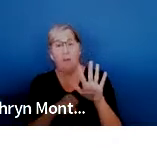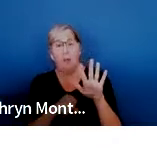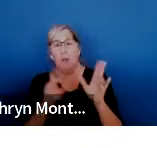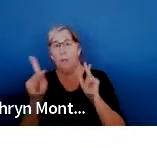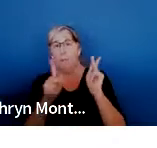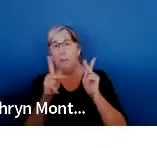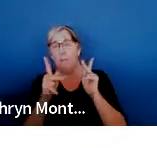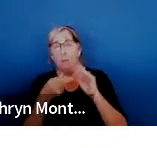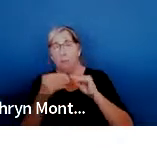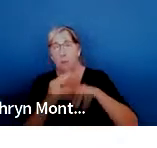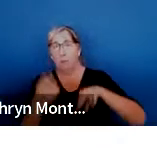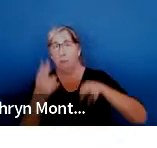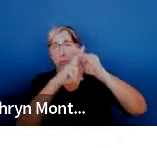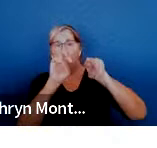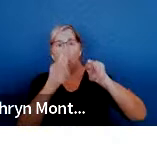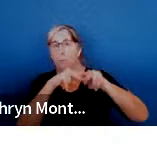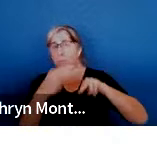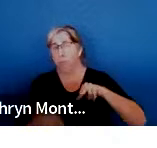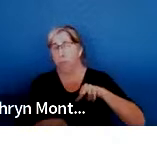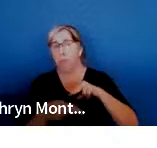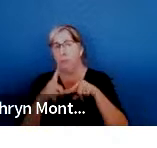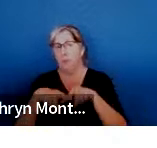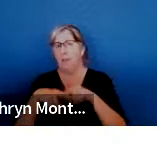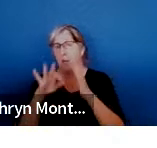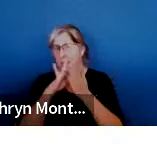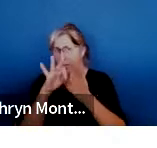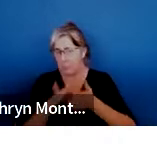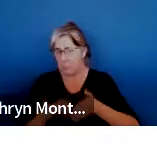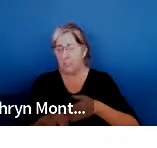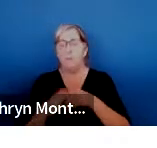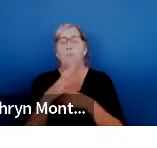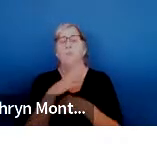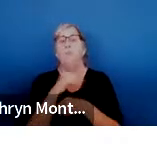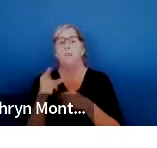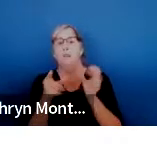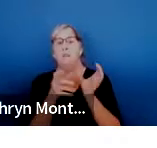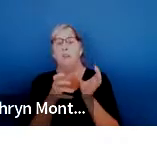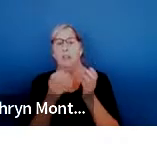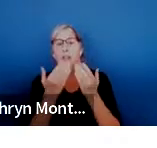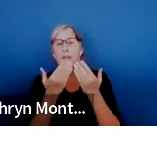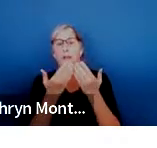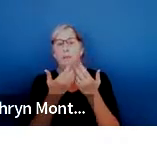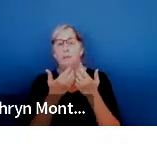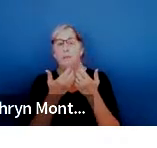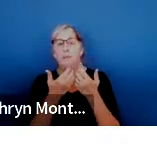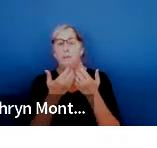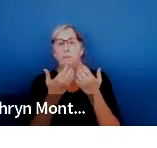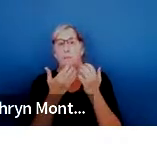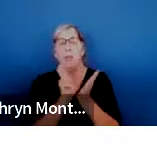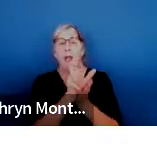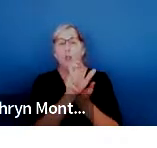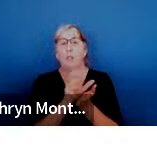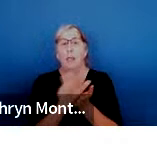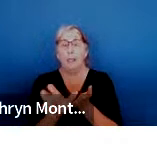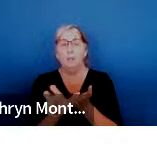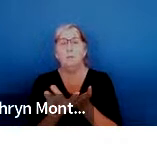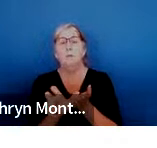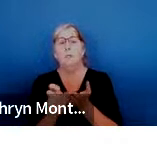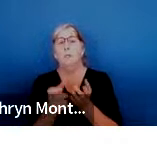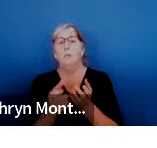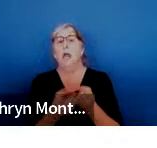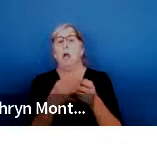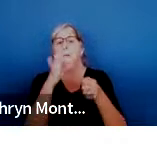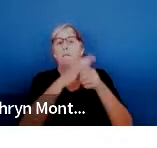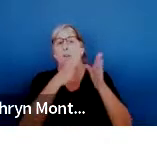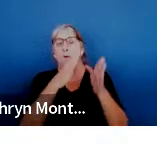of the census, and then they allocate those seats by how many